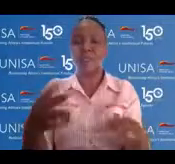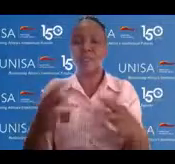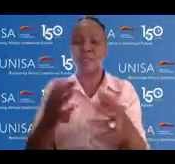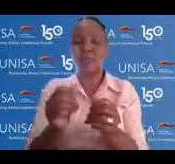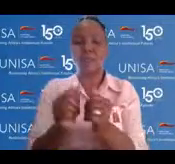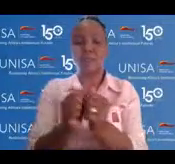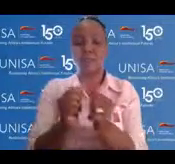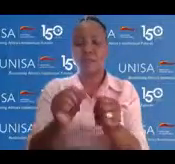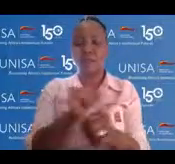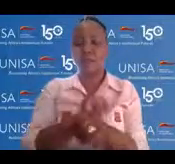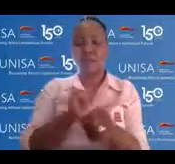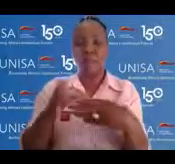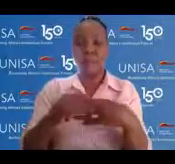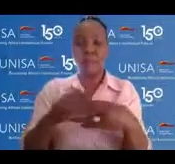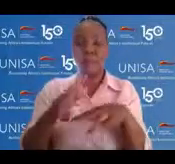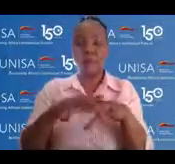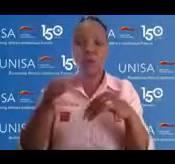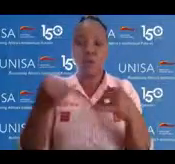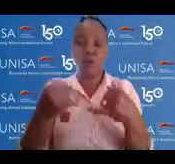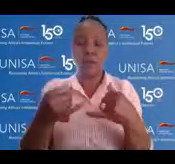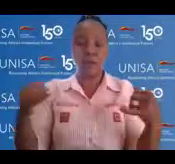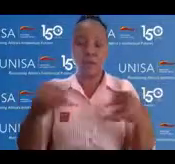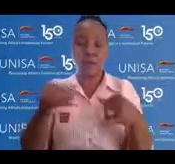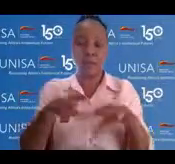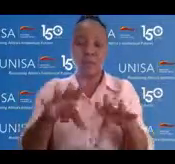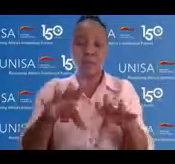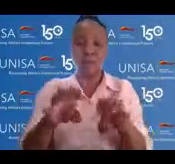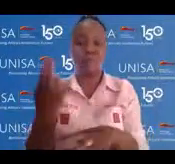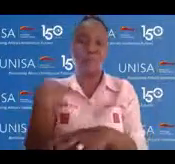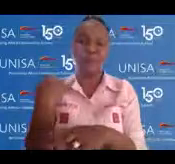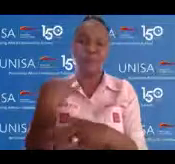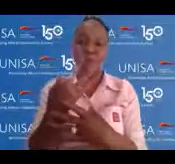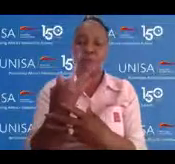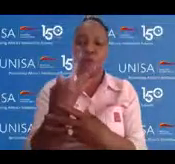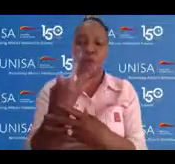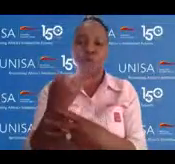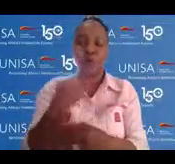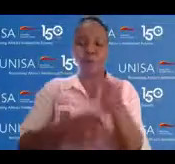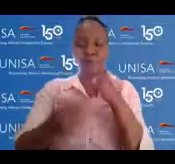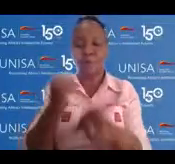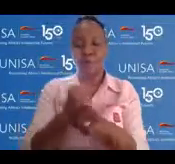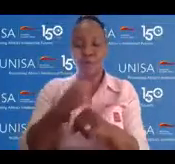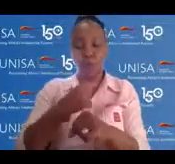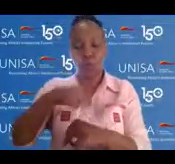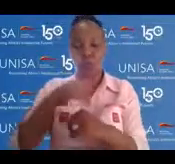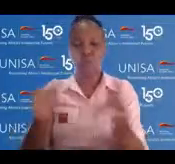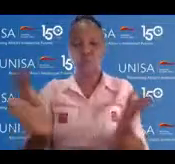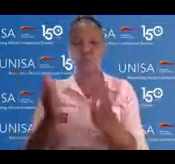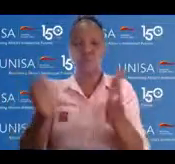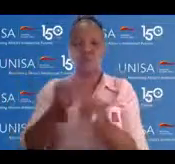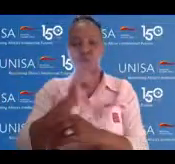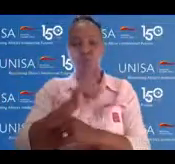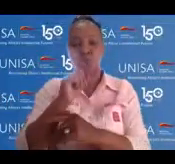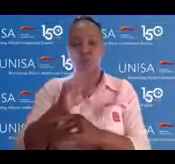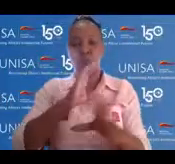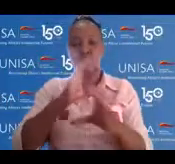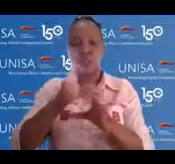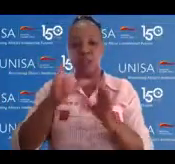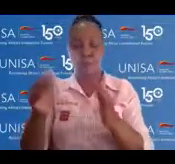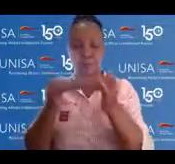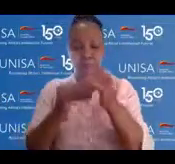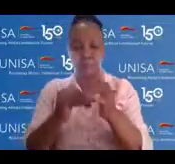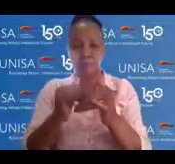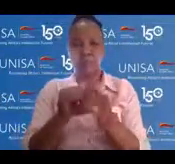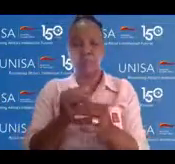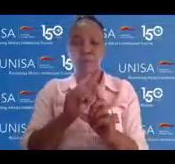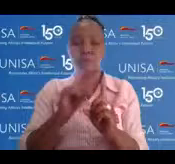exams. We've been doing this, I think, for the past 4 years. So please, I encourage you to use your chats use the chat function to communicate with the students, to the